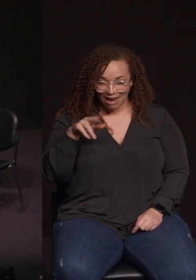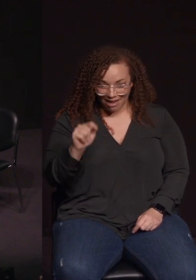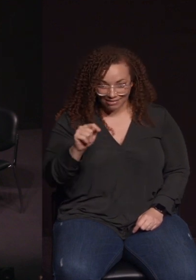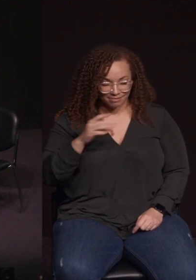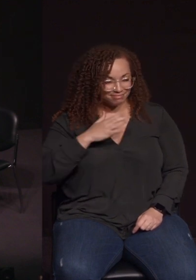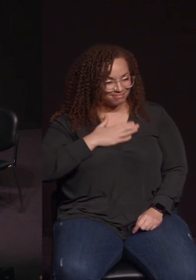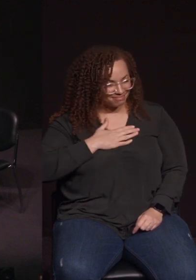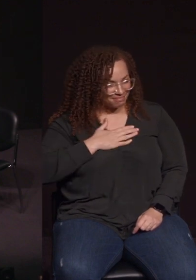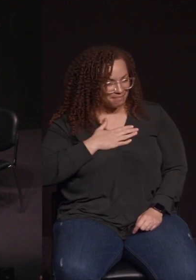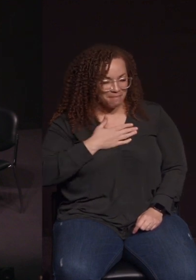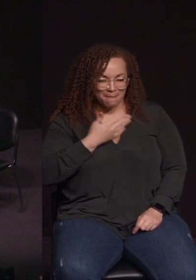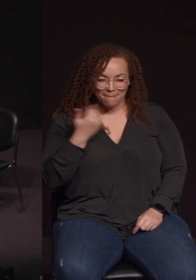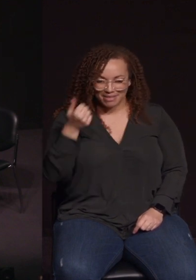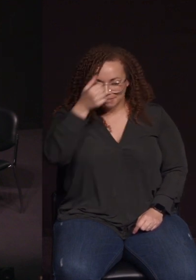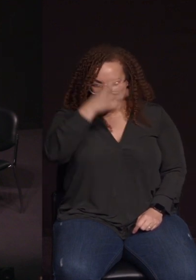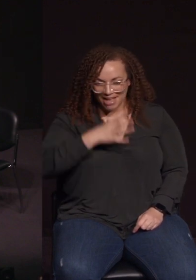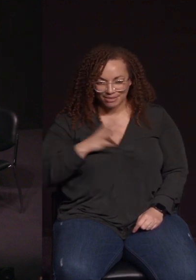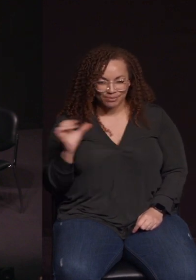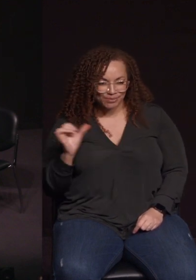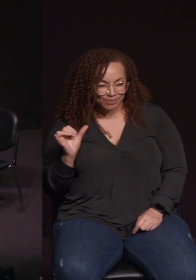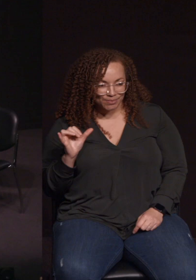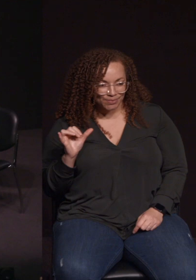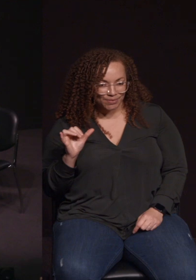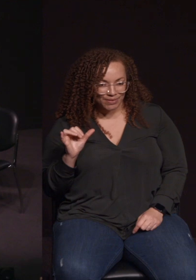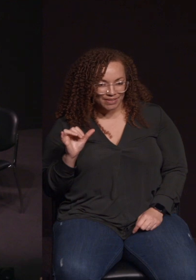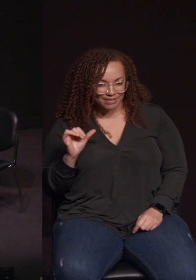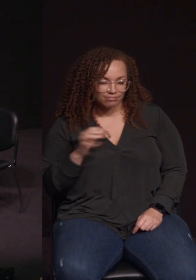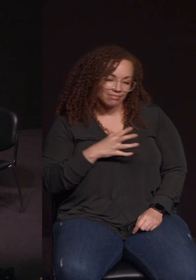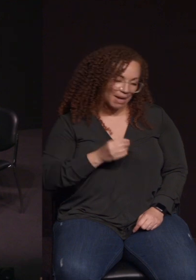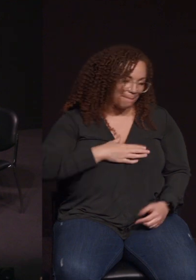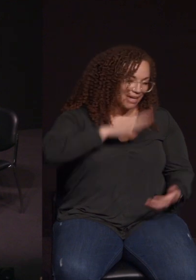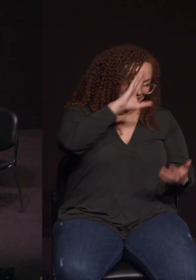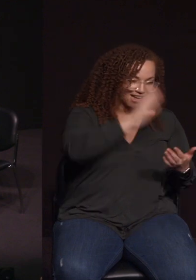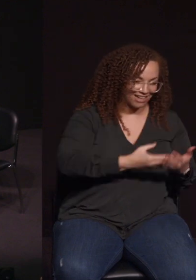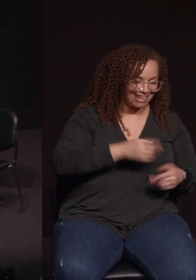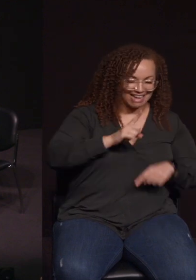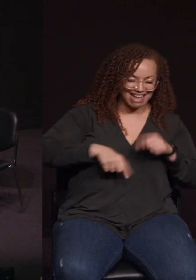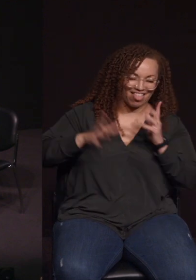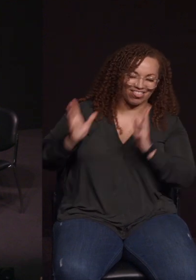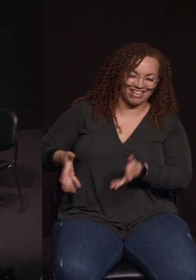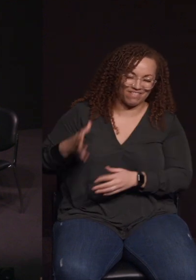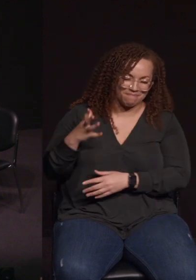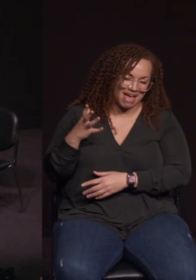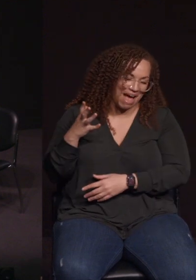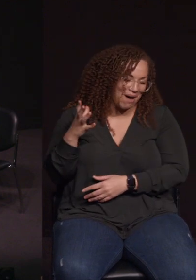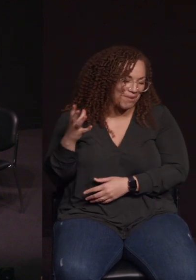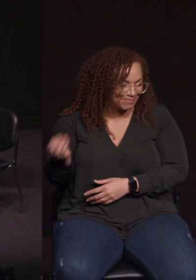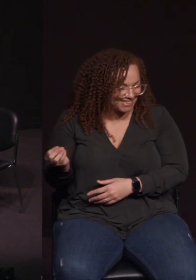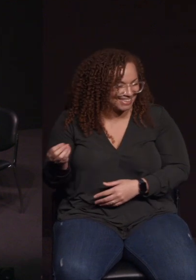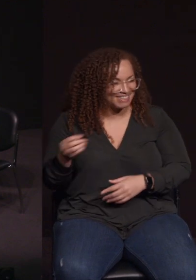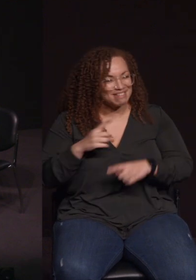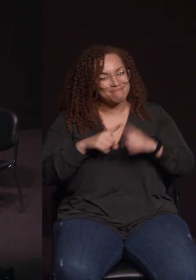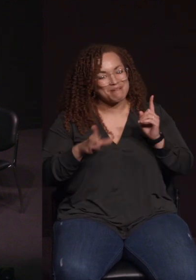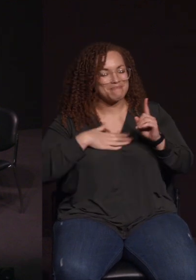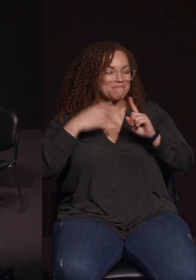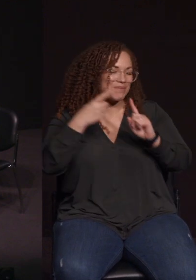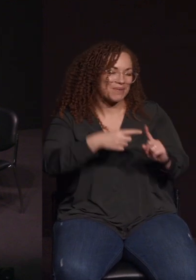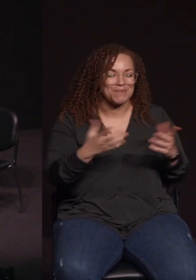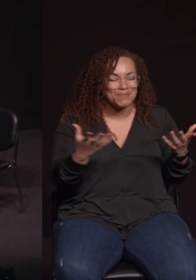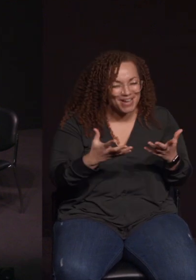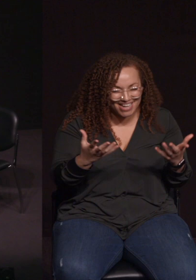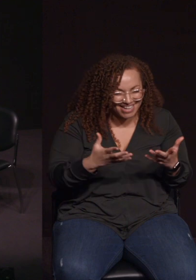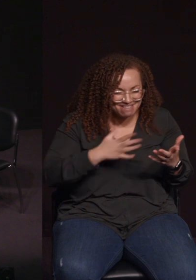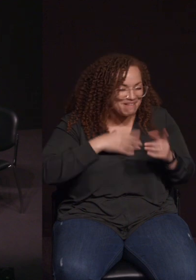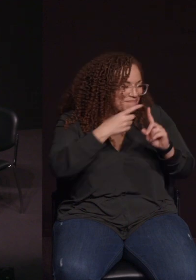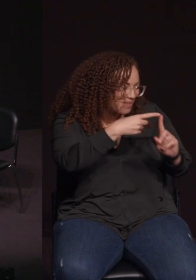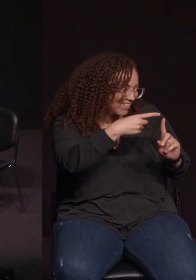Wow. Along with my son, you know, I can't leave him out, but the point is this. The point is